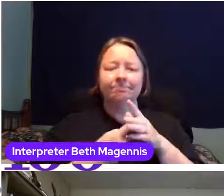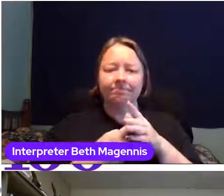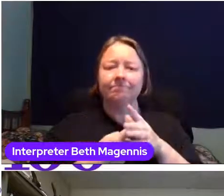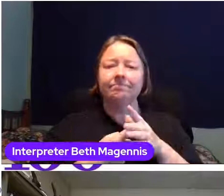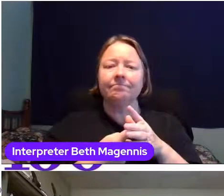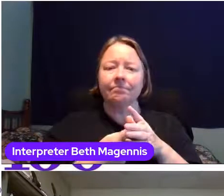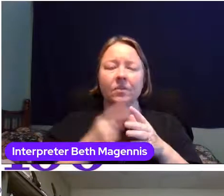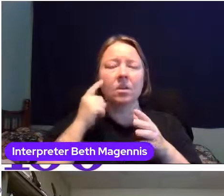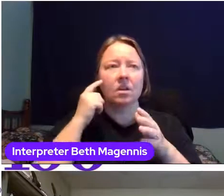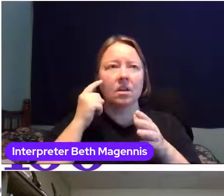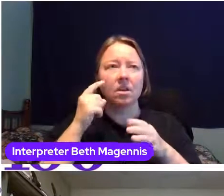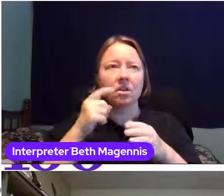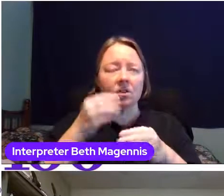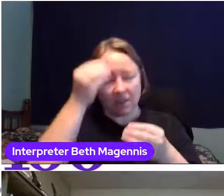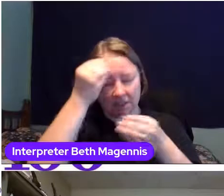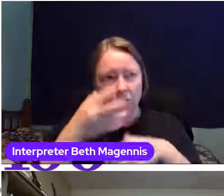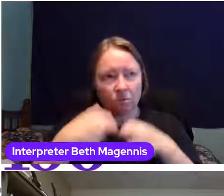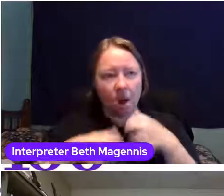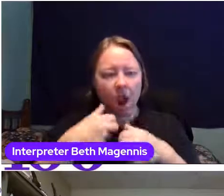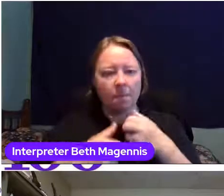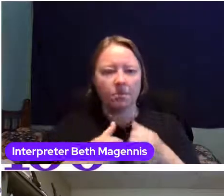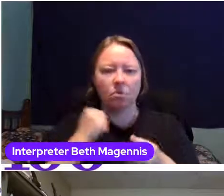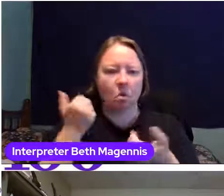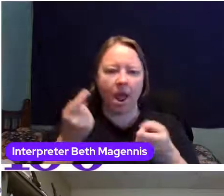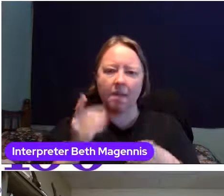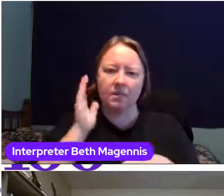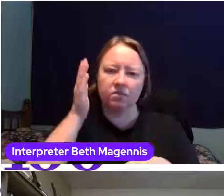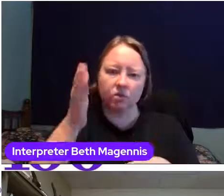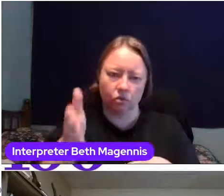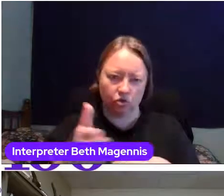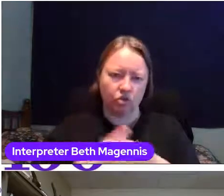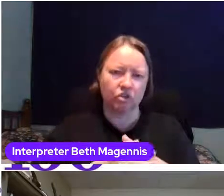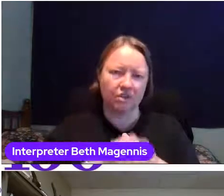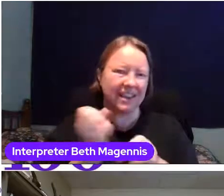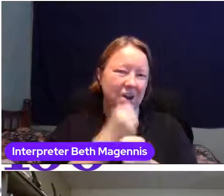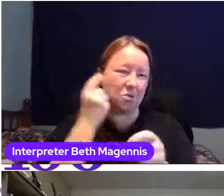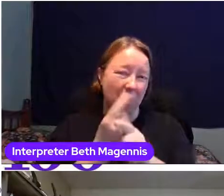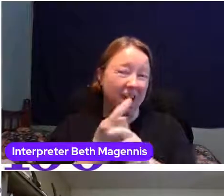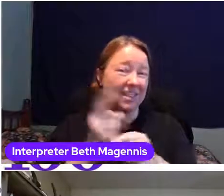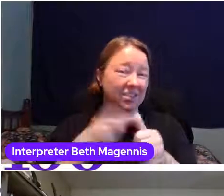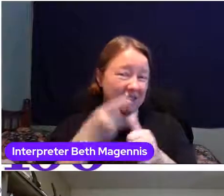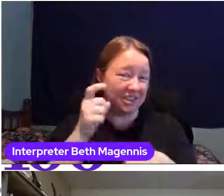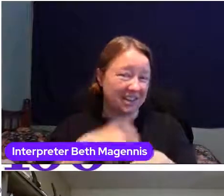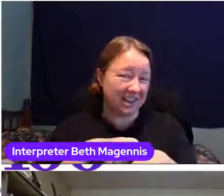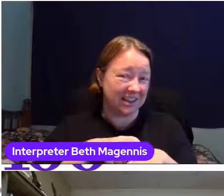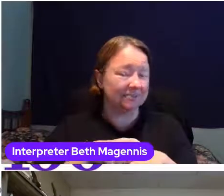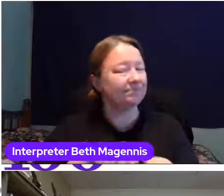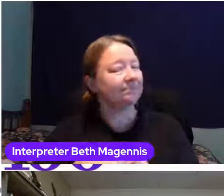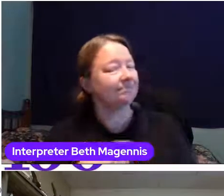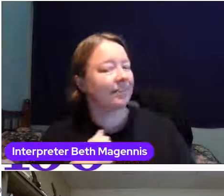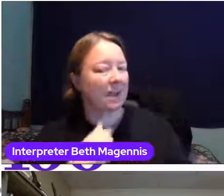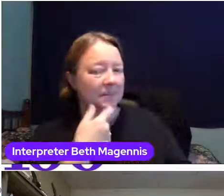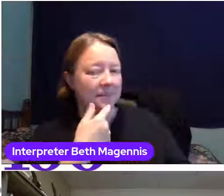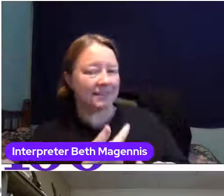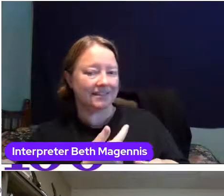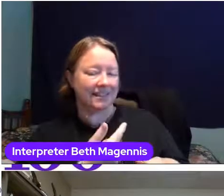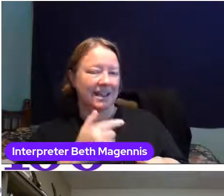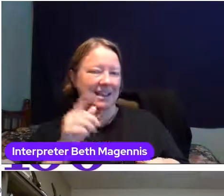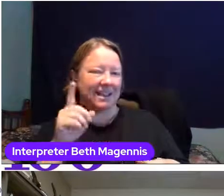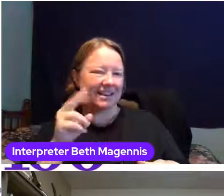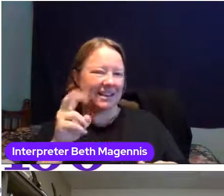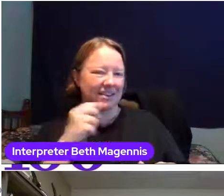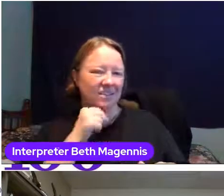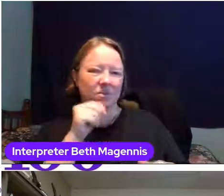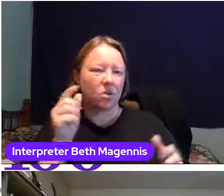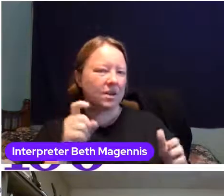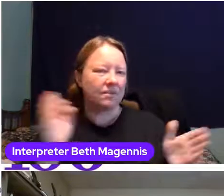come up in the future. Get it done right the first time. I'm just saying, we don't need to